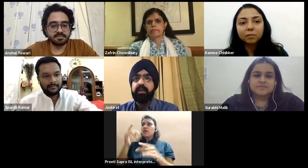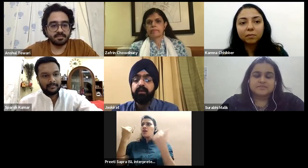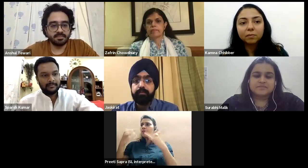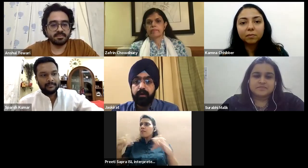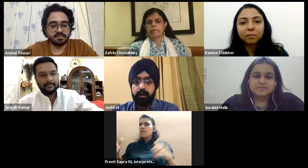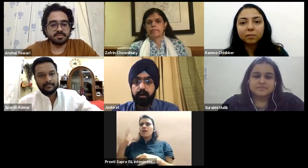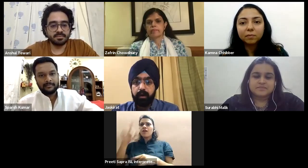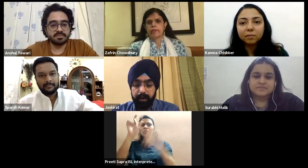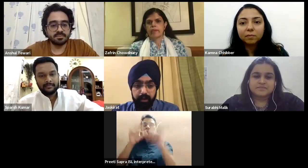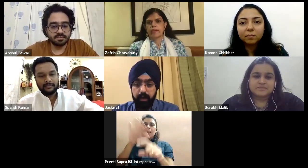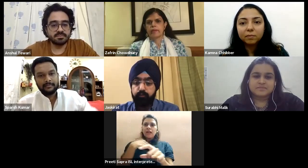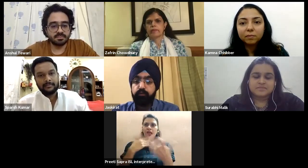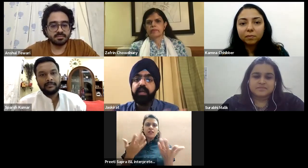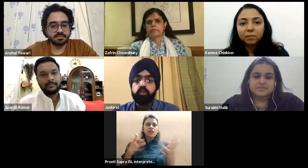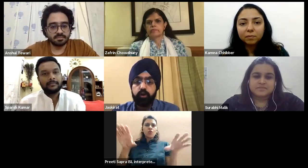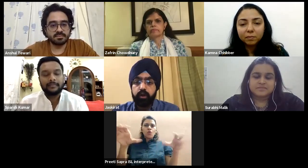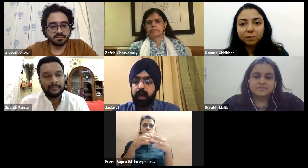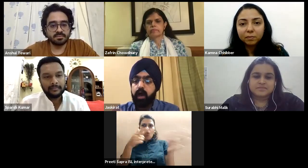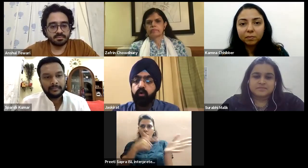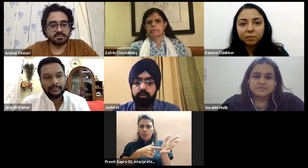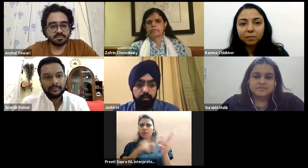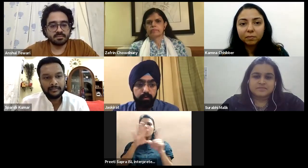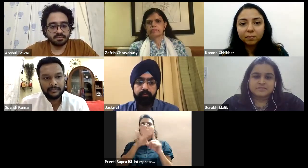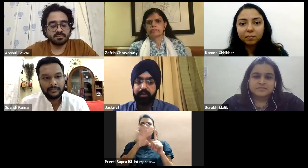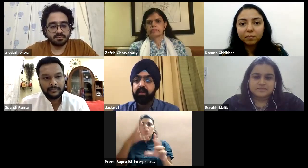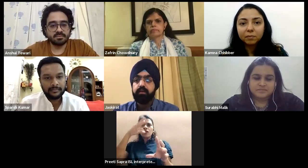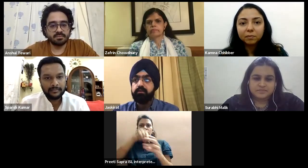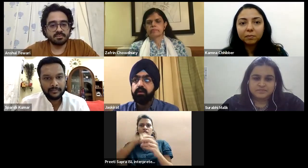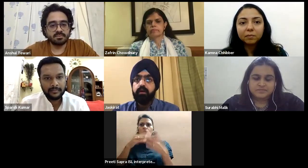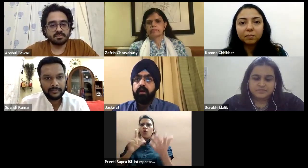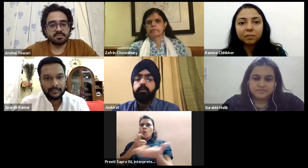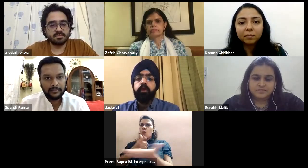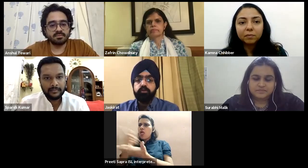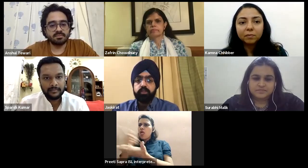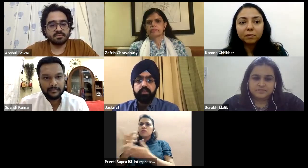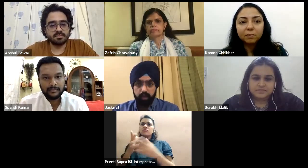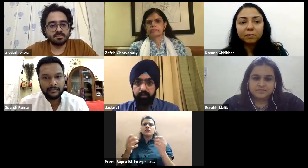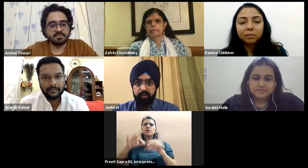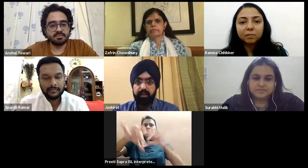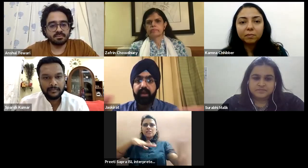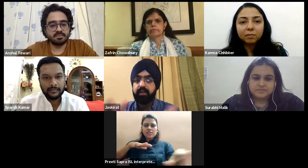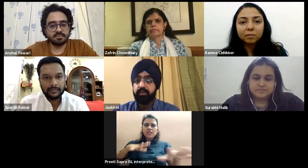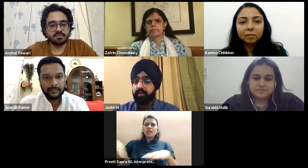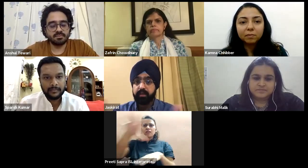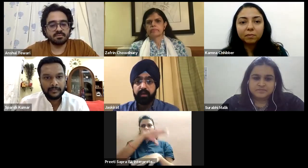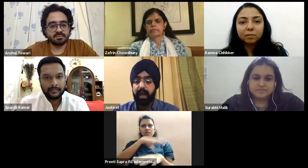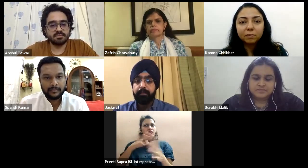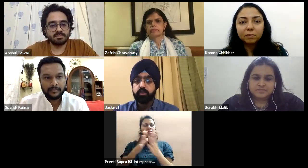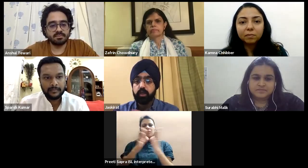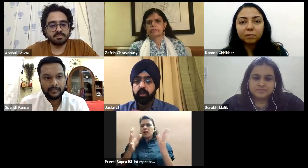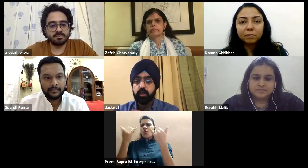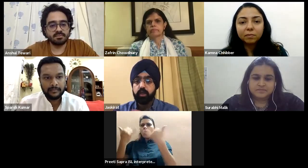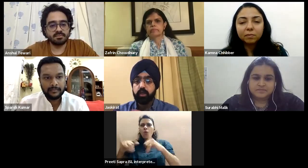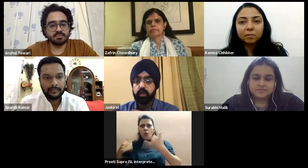has resulted in a community getting ripped apart, a village or a town facing huge disturbance, and that